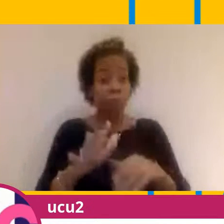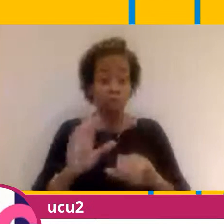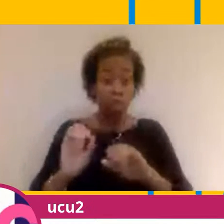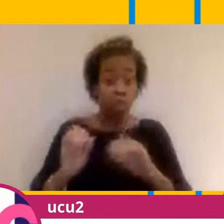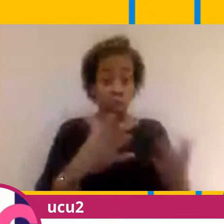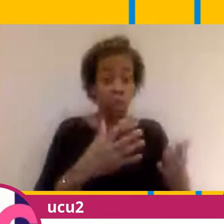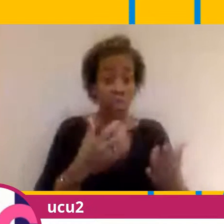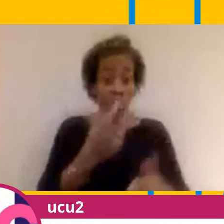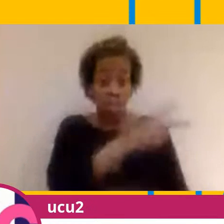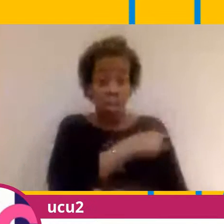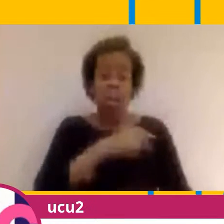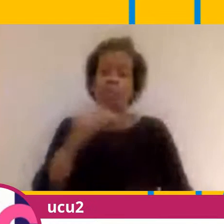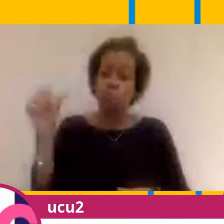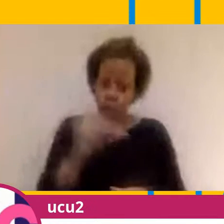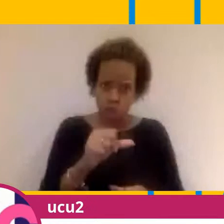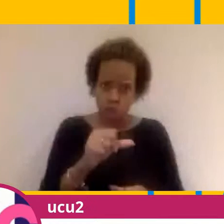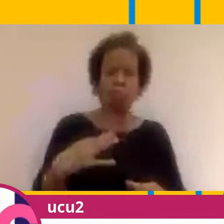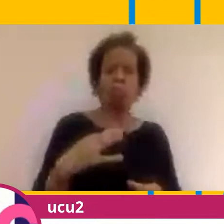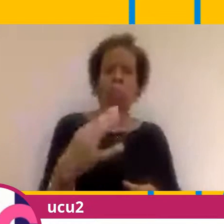that